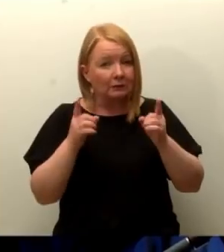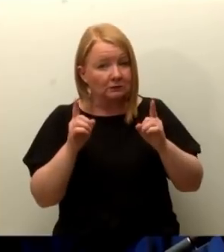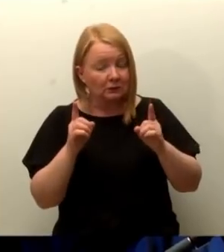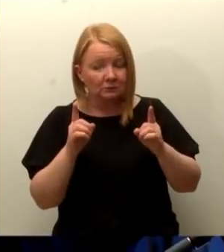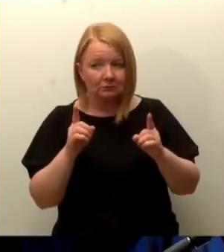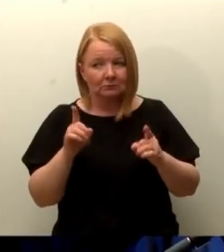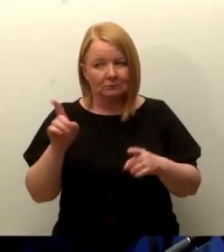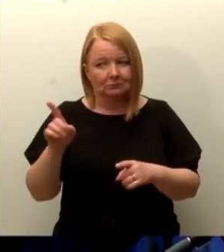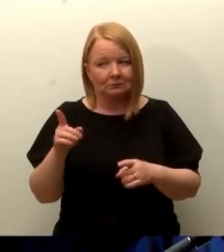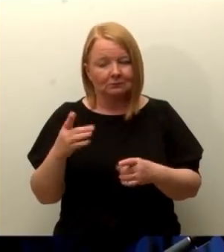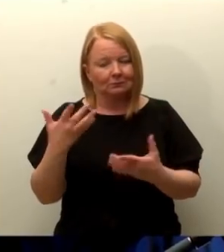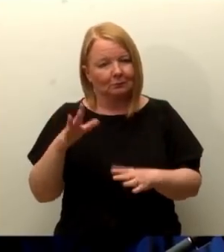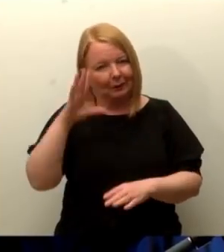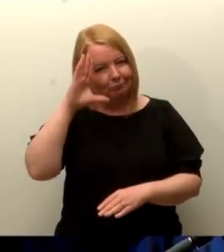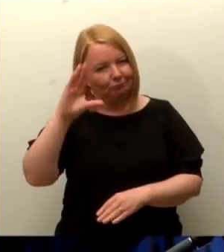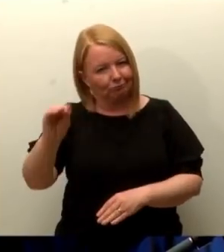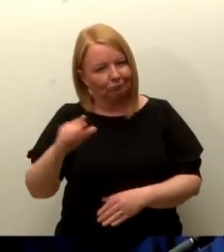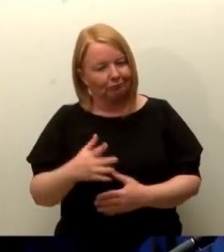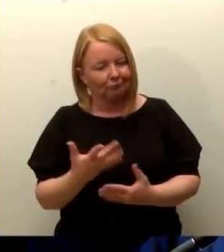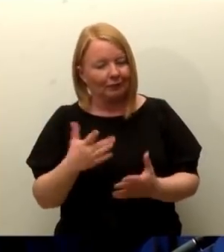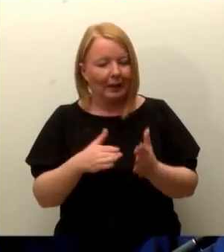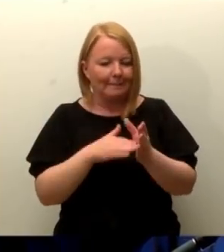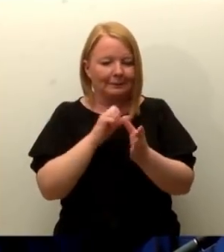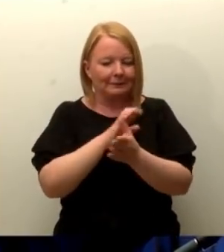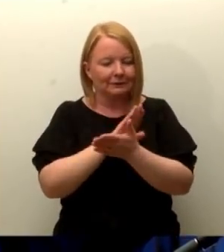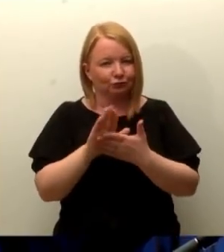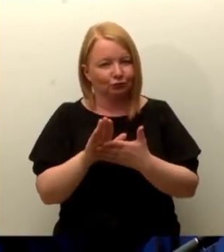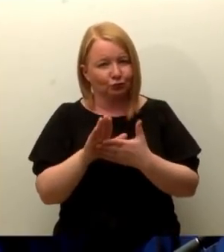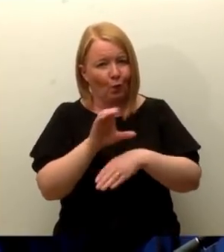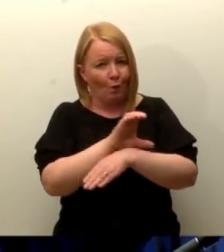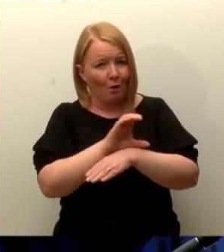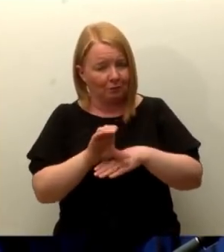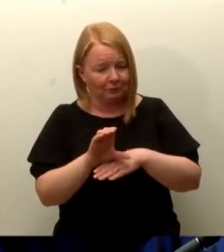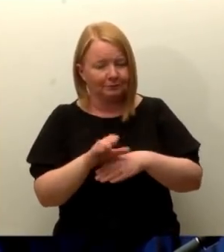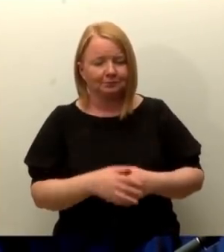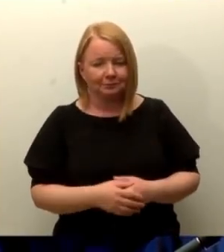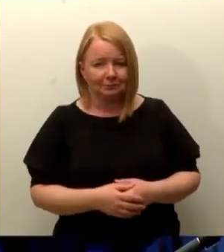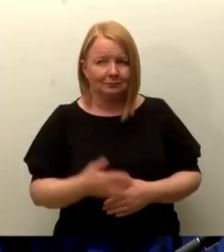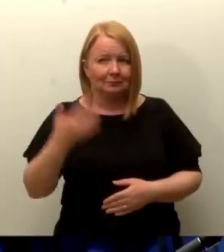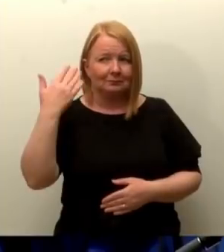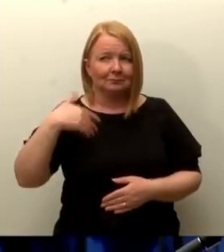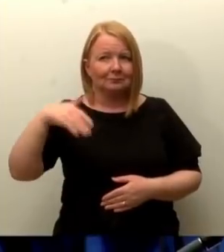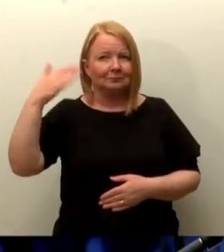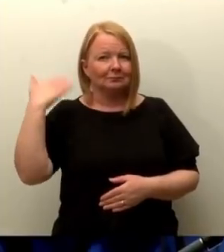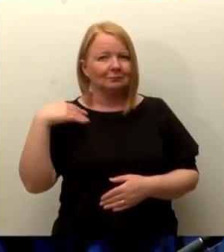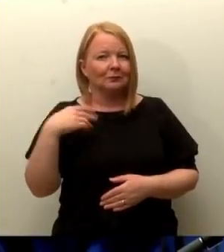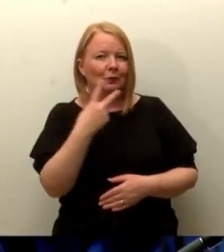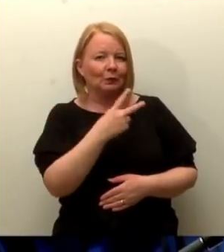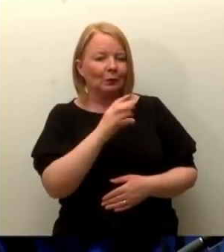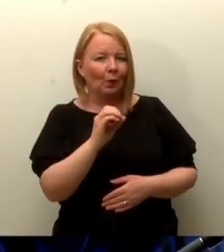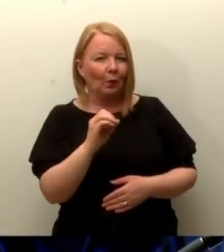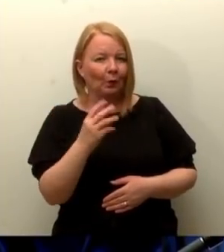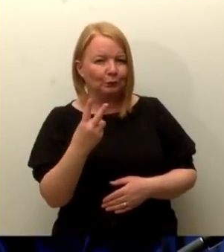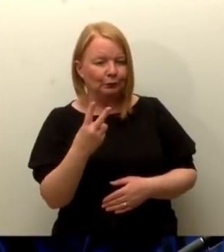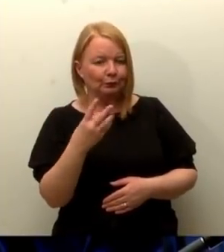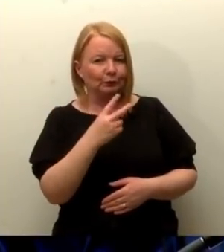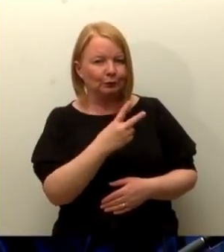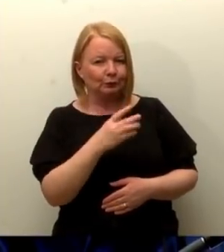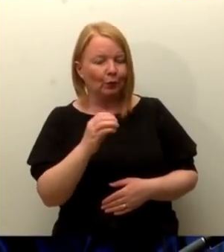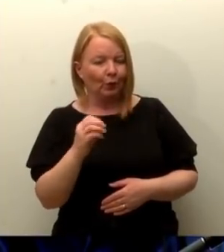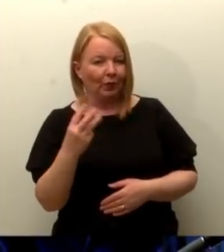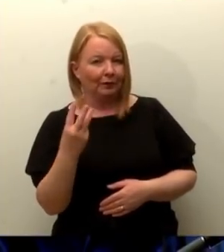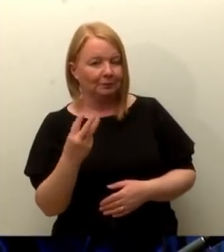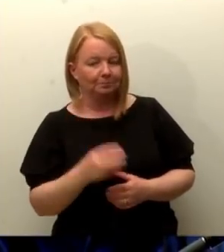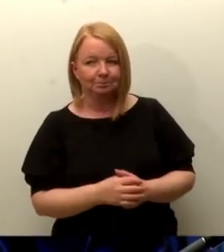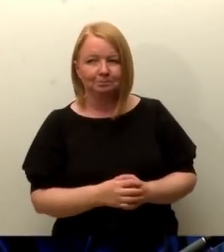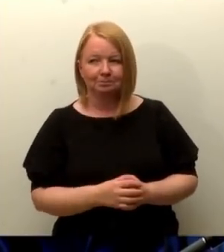Professor Rami Abood, from the MCH Orth course way back in 2002-2003